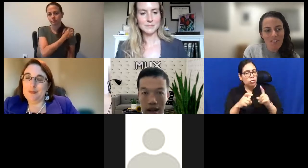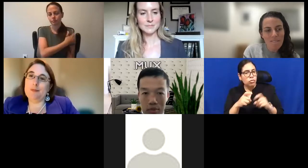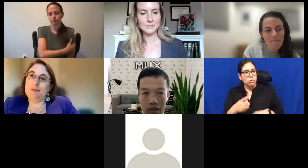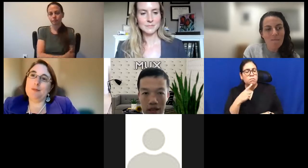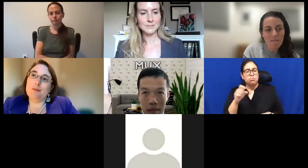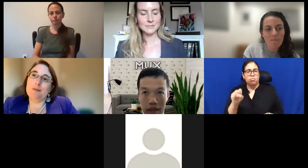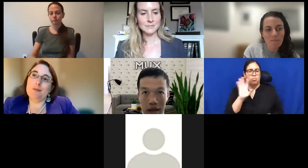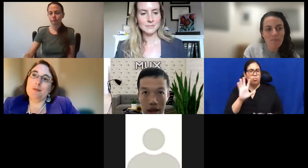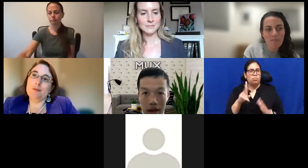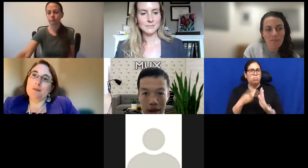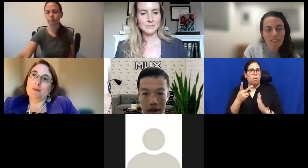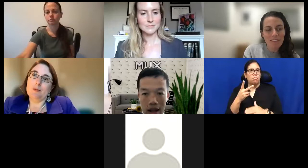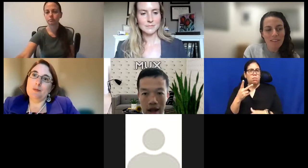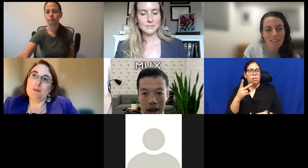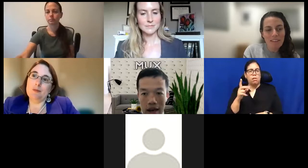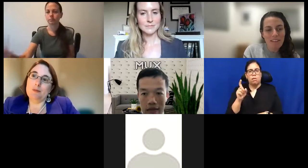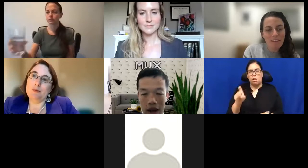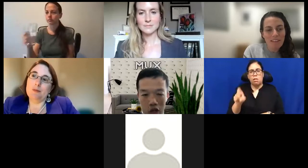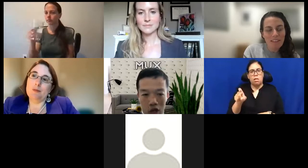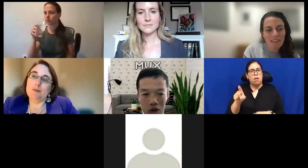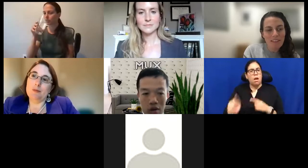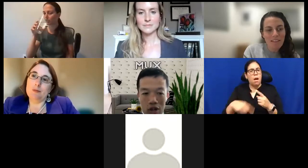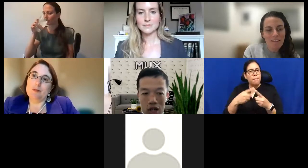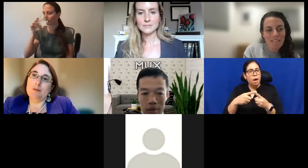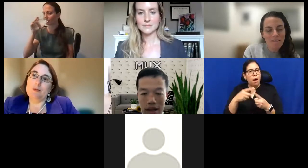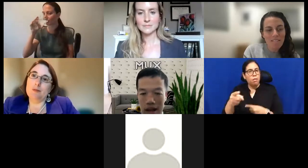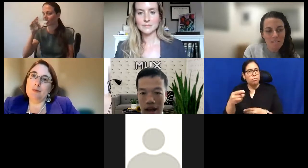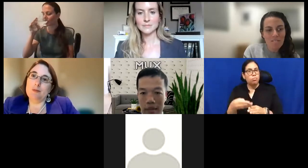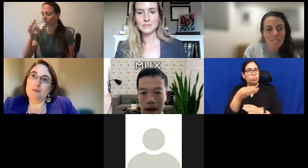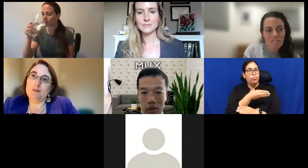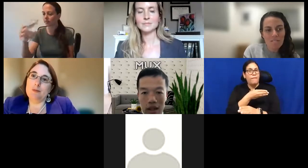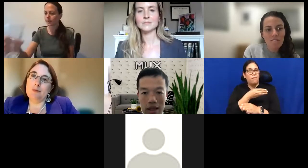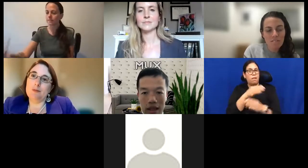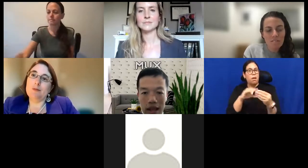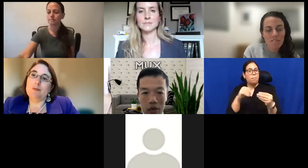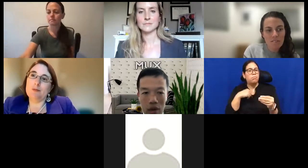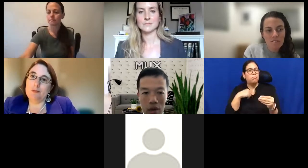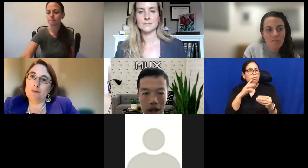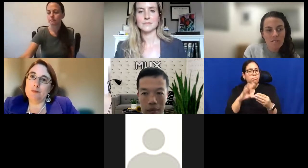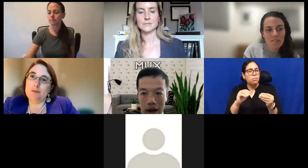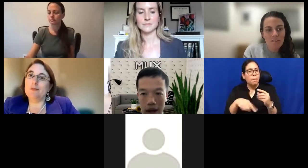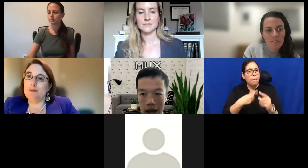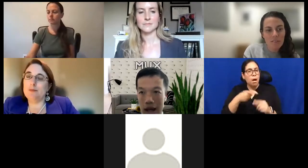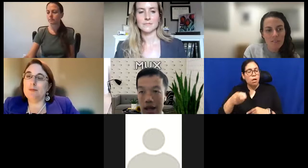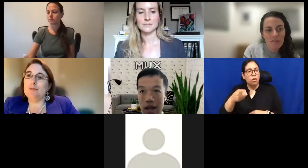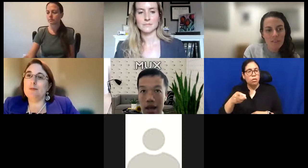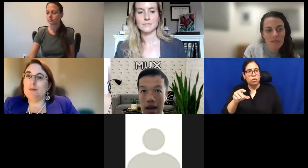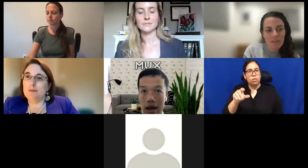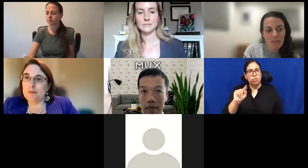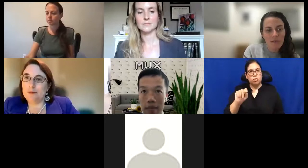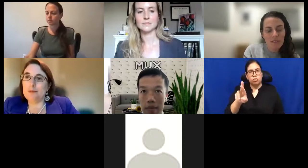click on the previous comment that I made about fractional home ownership. I really think that could really help